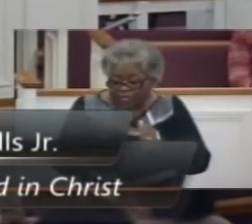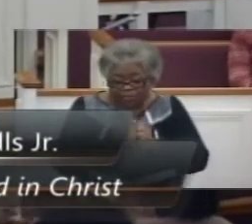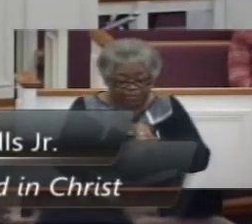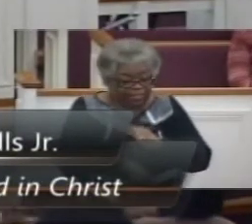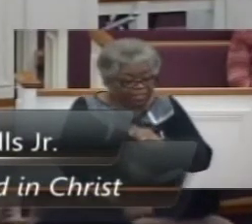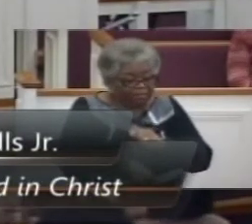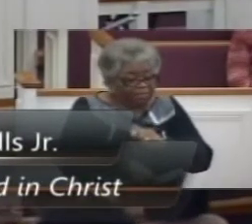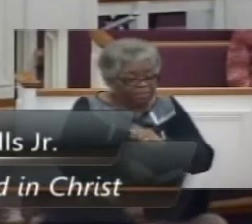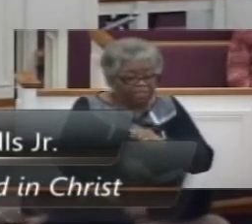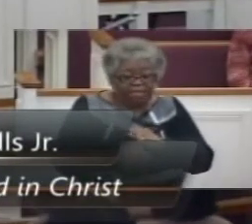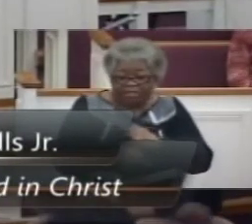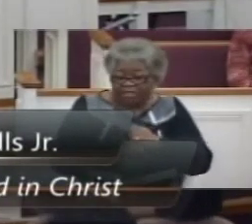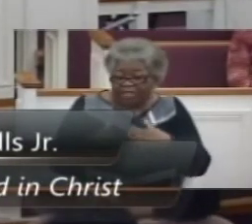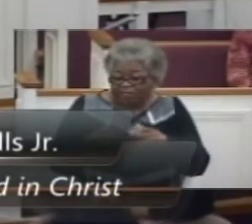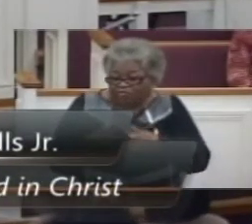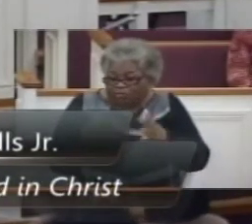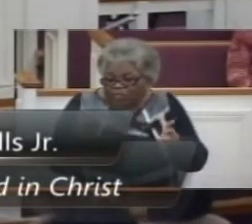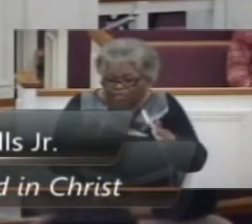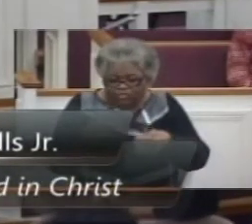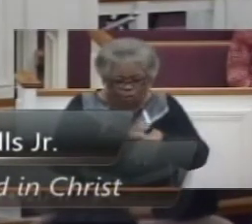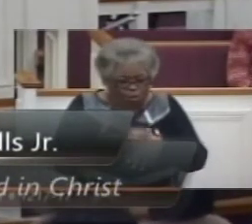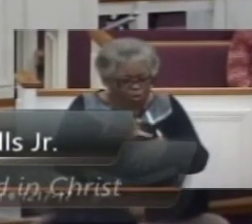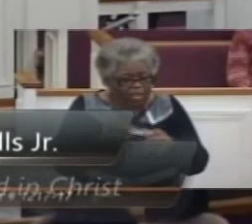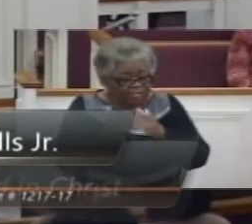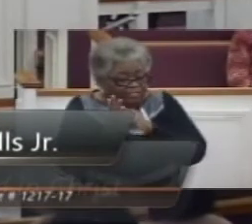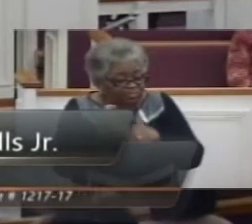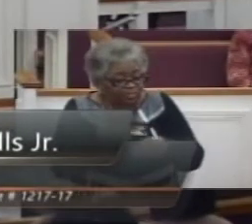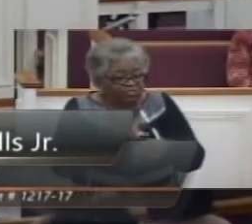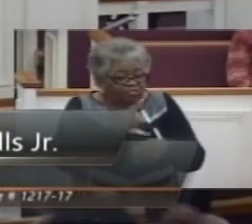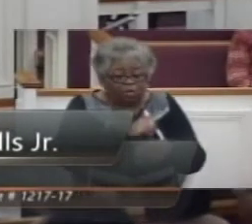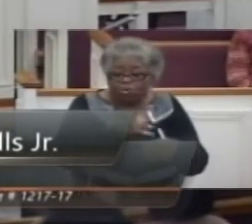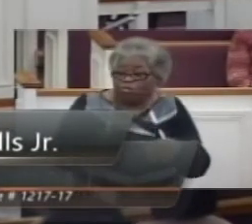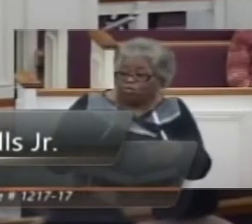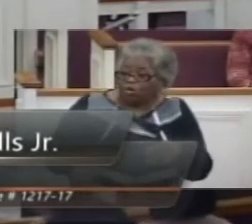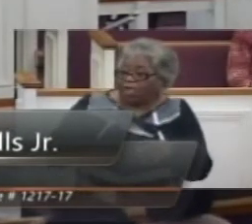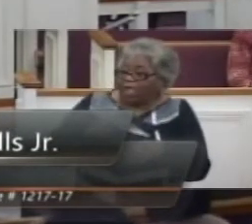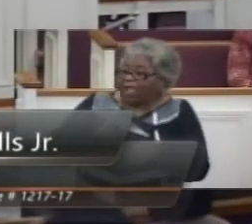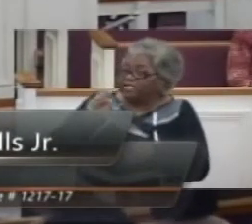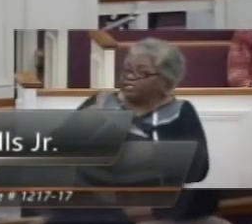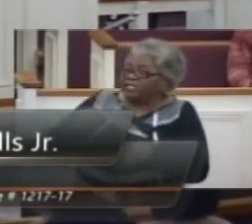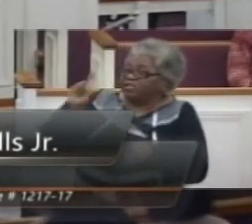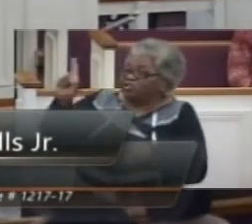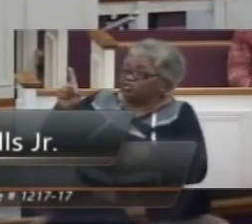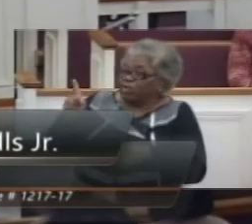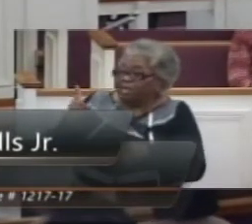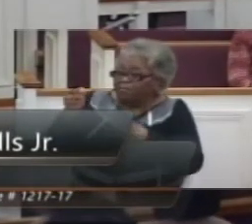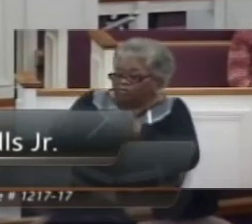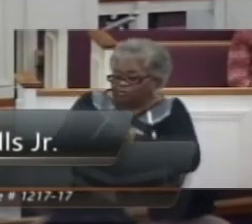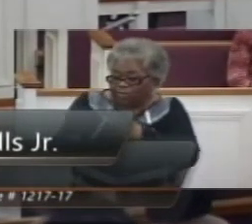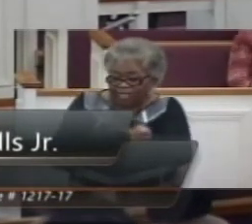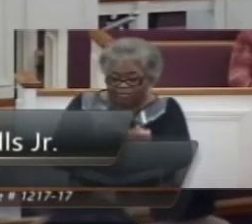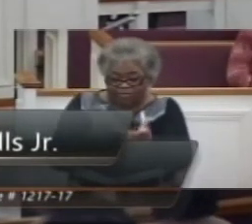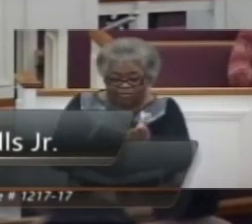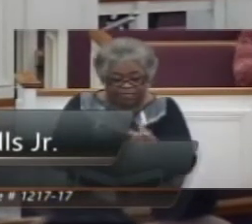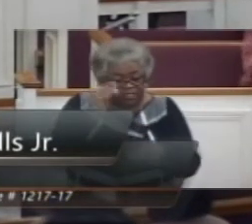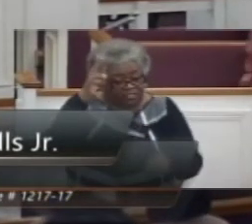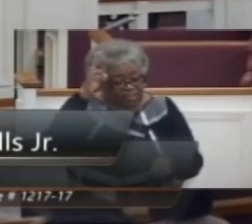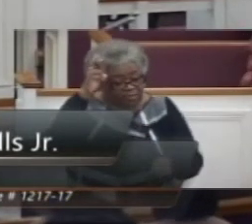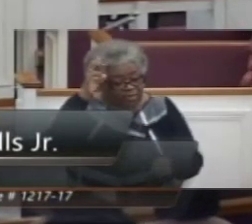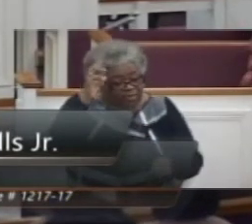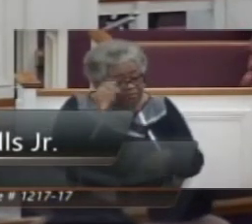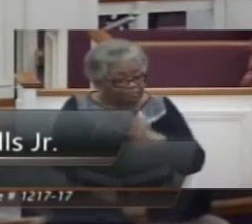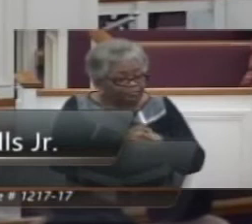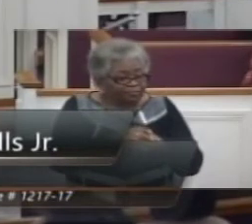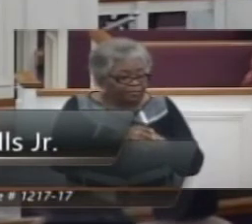him. He's got too much on me. So, Lord, I need you to handle this bully.